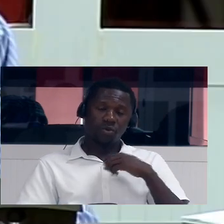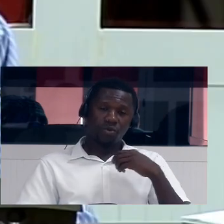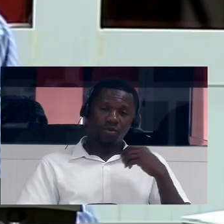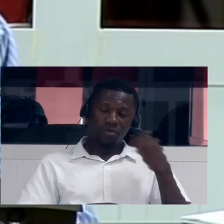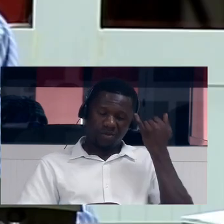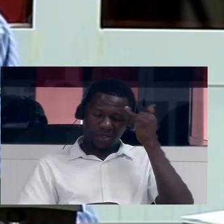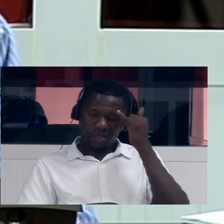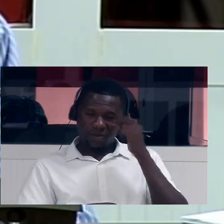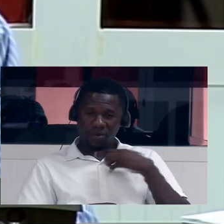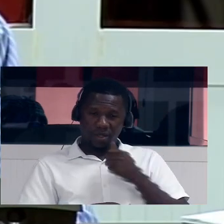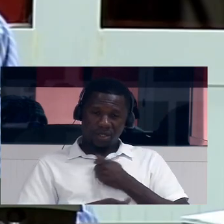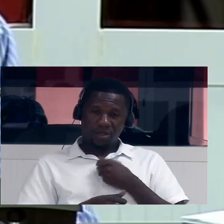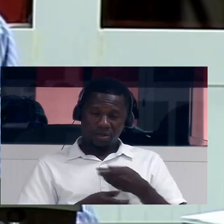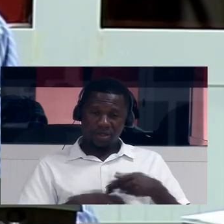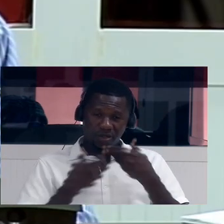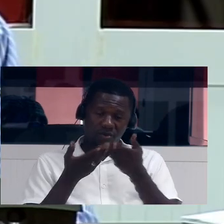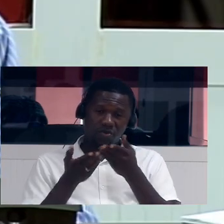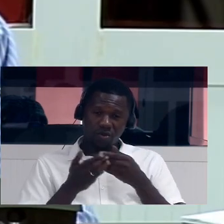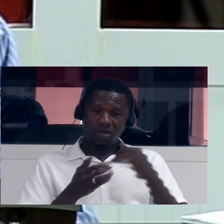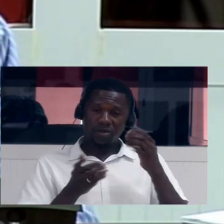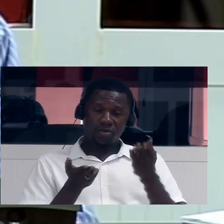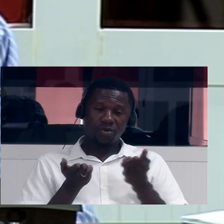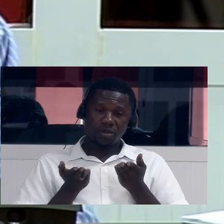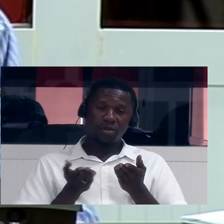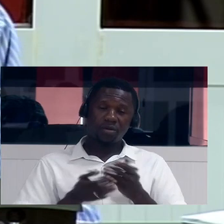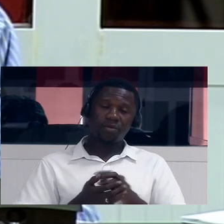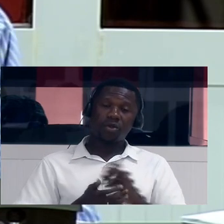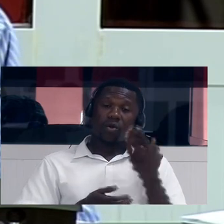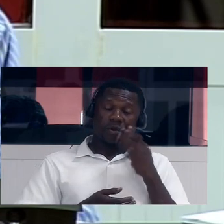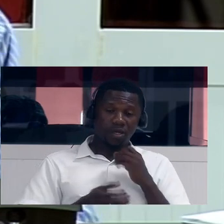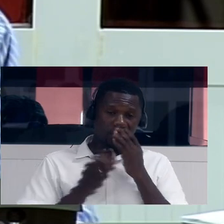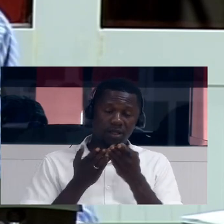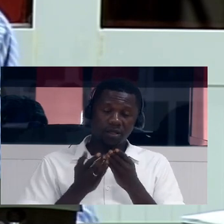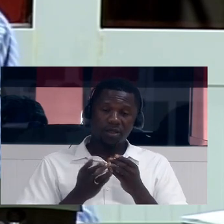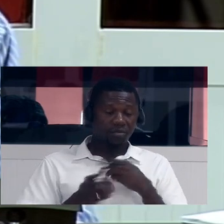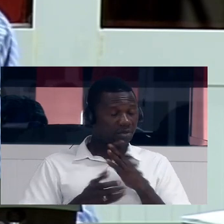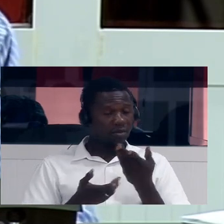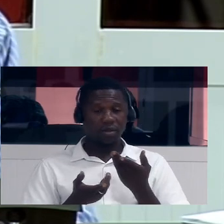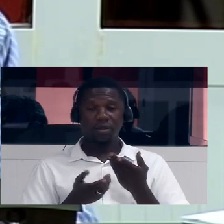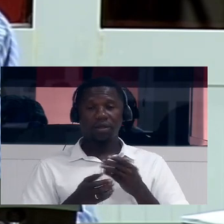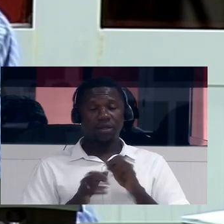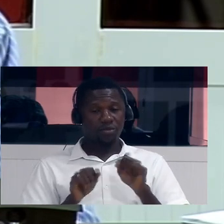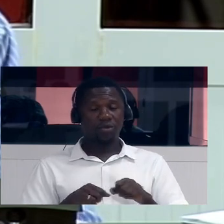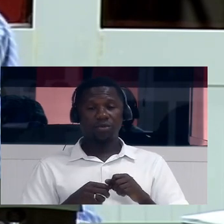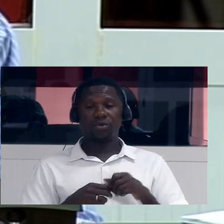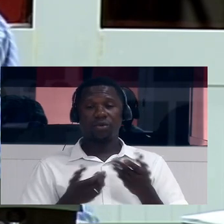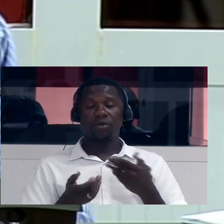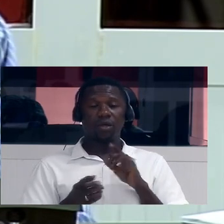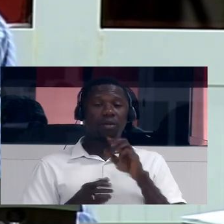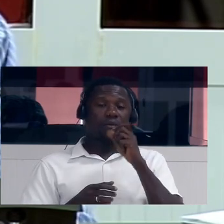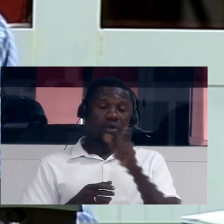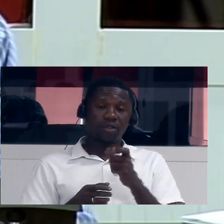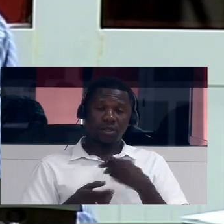students? Well, you see, when they say a threat, it can be relative. Maybe somebody's tone of talking can be considered a threat. As I say, I cannot